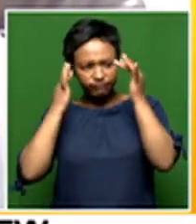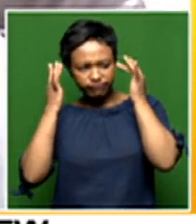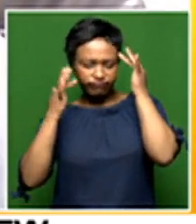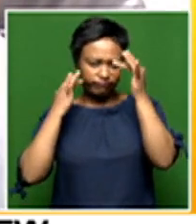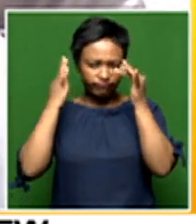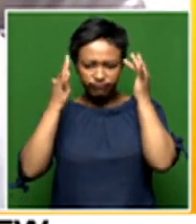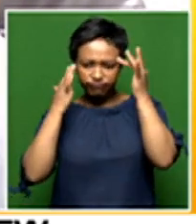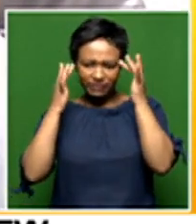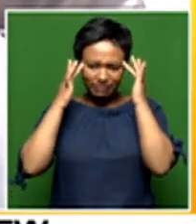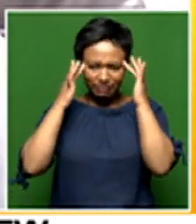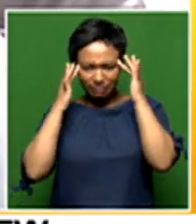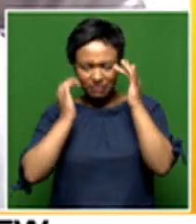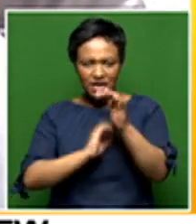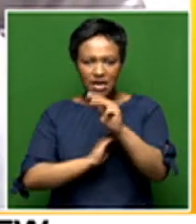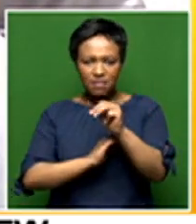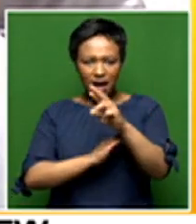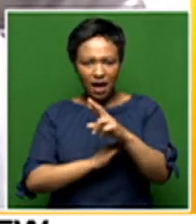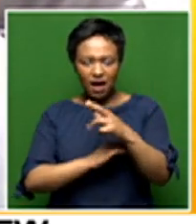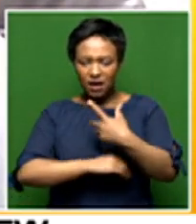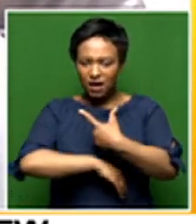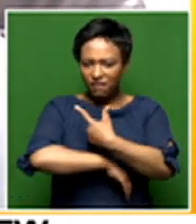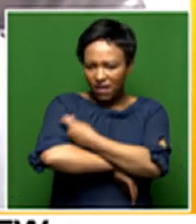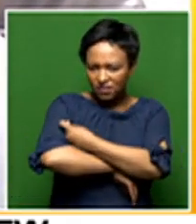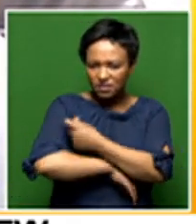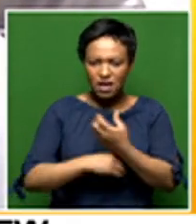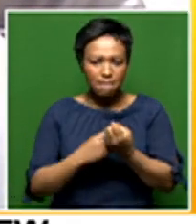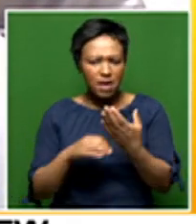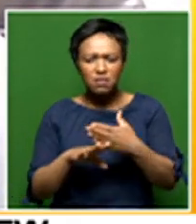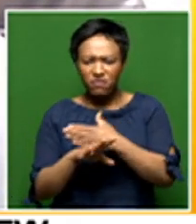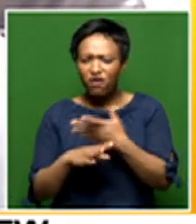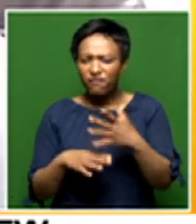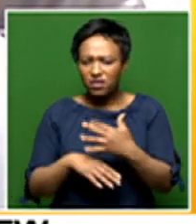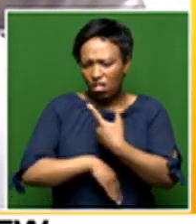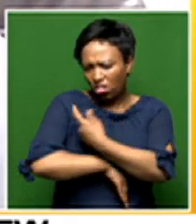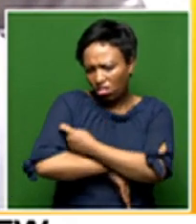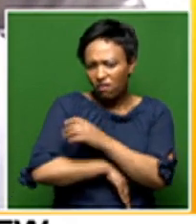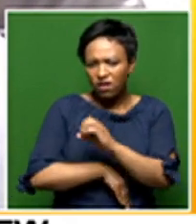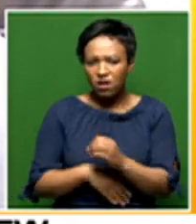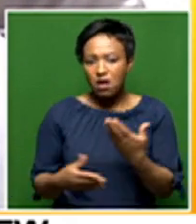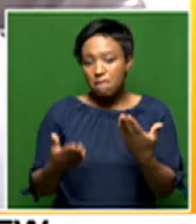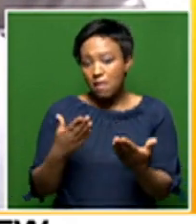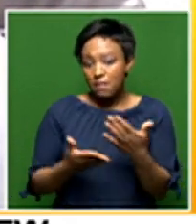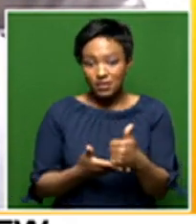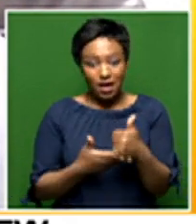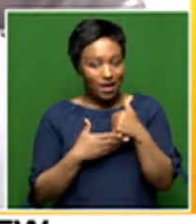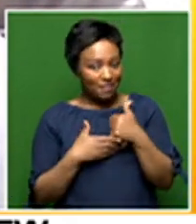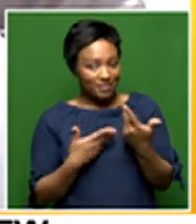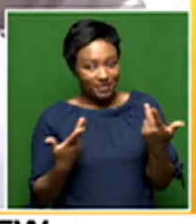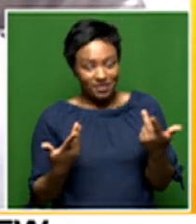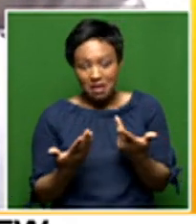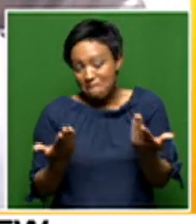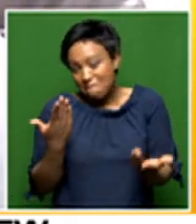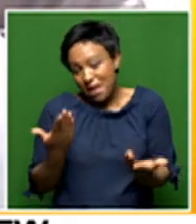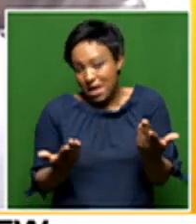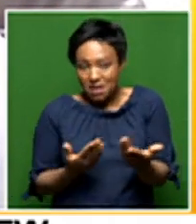this MMR vaccine that many of us have had, thinking maybe this is what's helping us, maybe this is